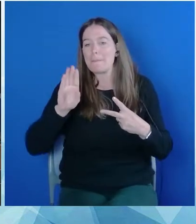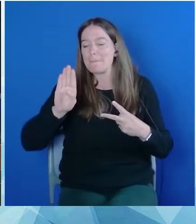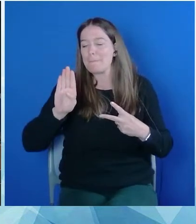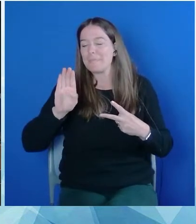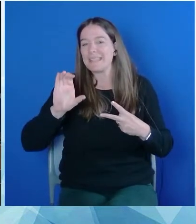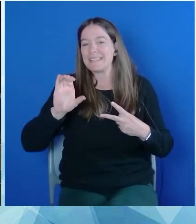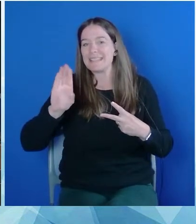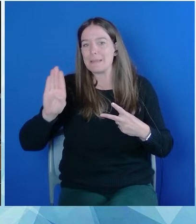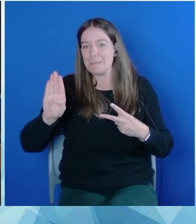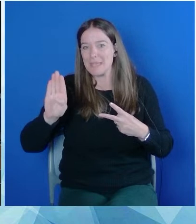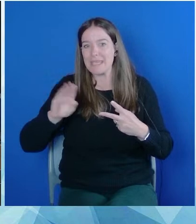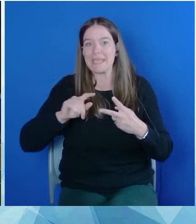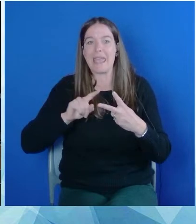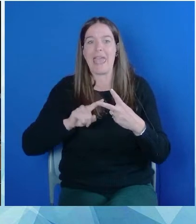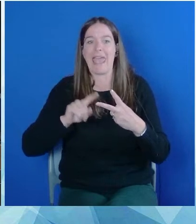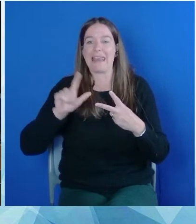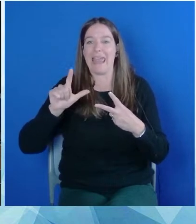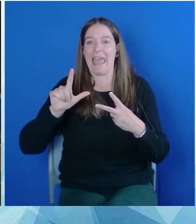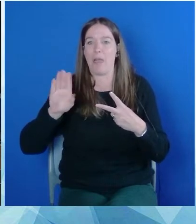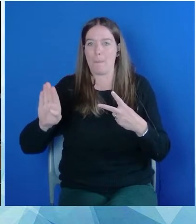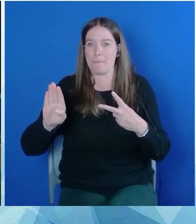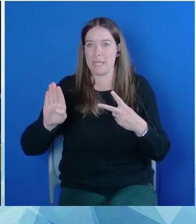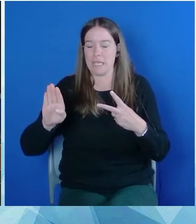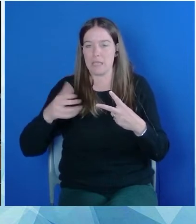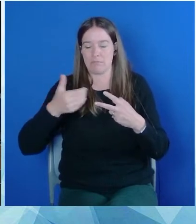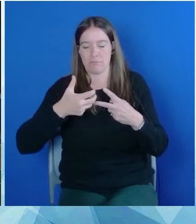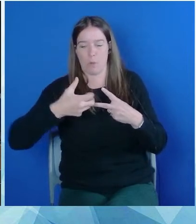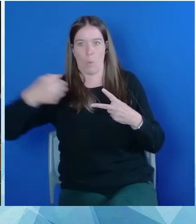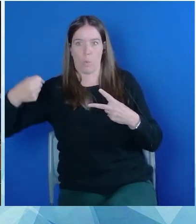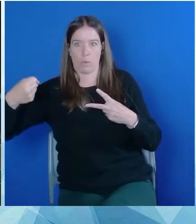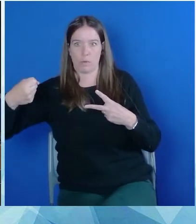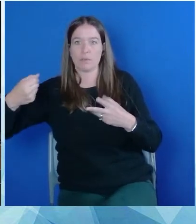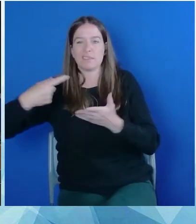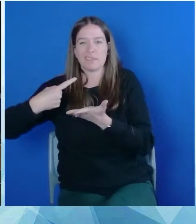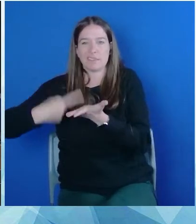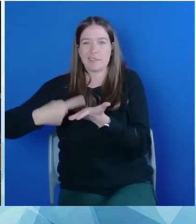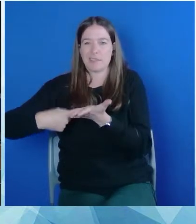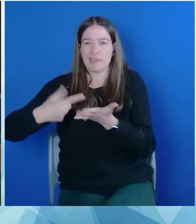them separately from the consent agenda.